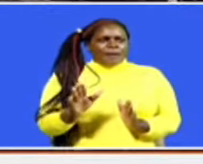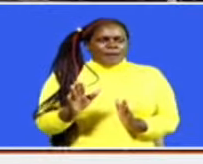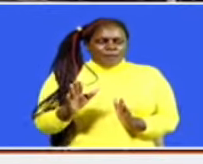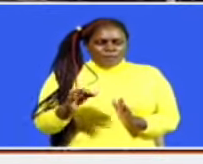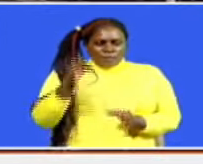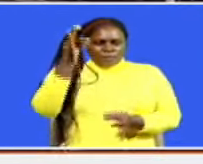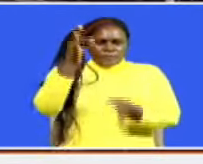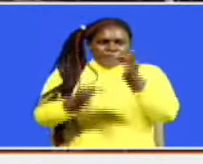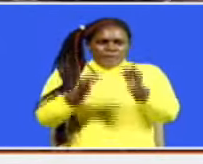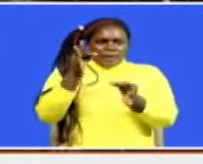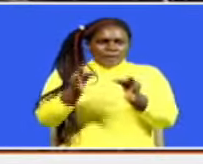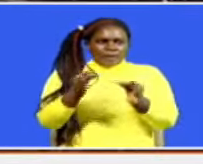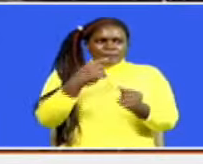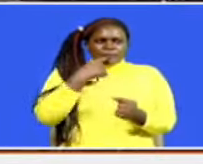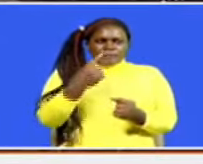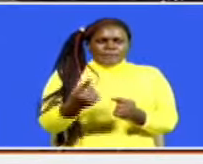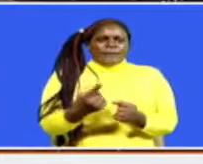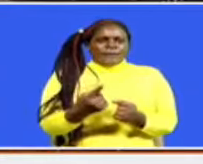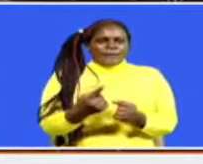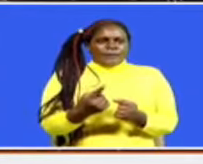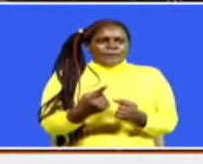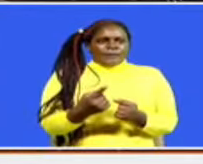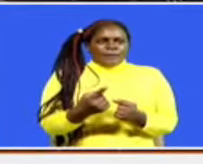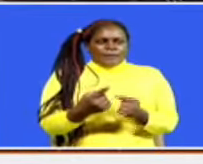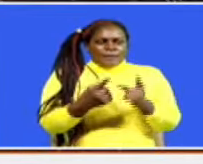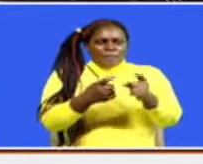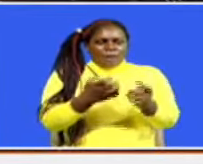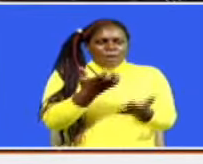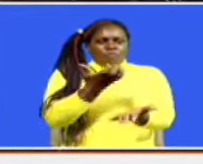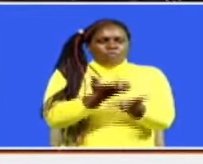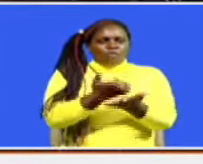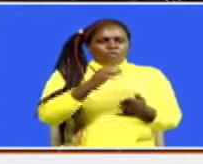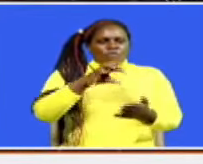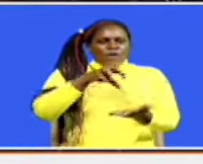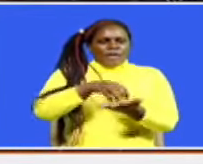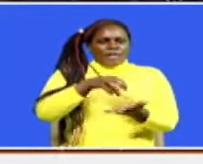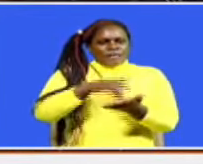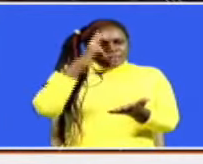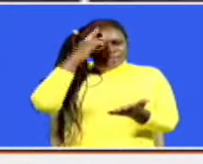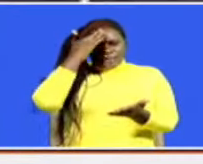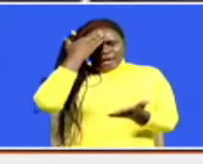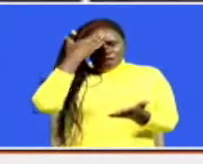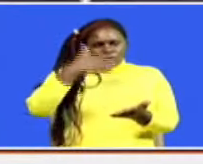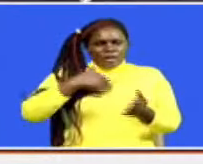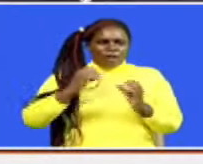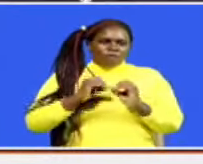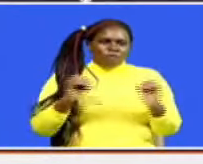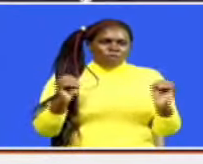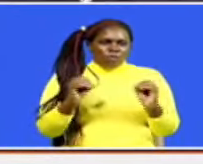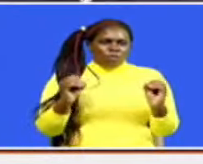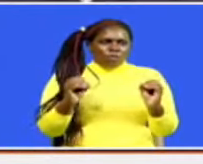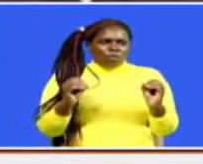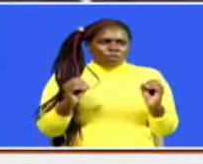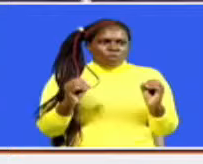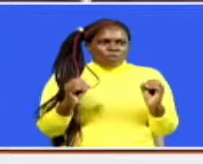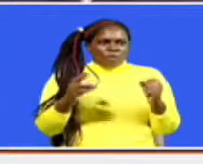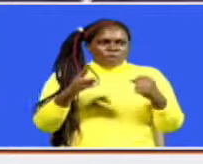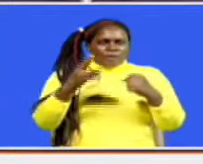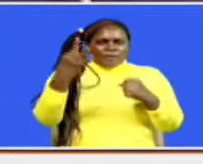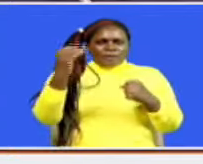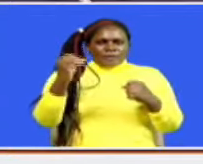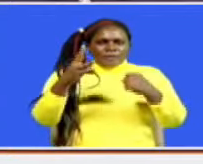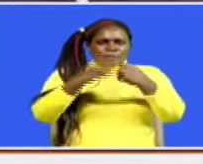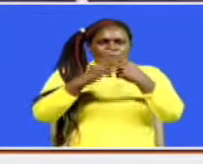Justice Nyakundi noted that the prosecution had proved its case beyond reasonable doubt, linking it to